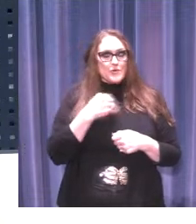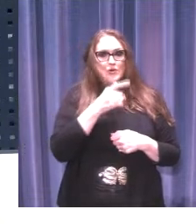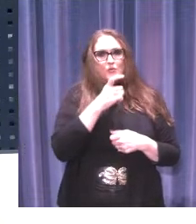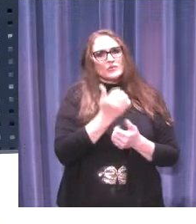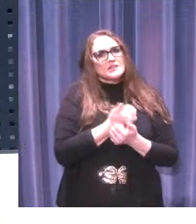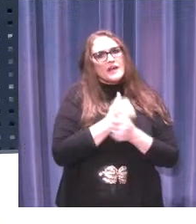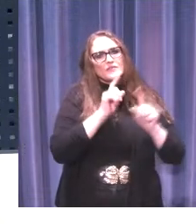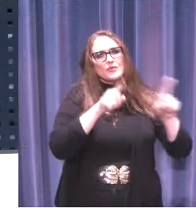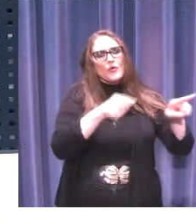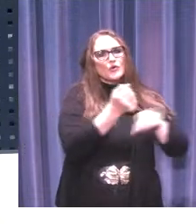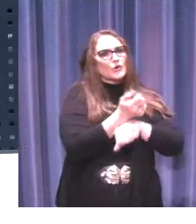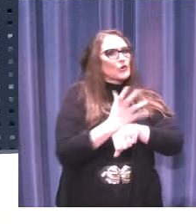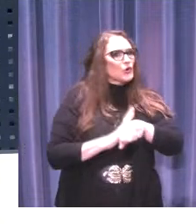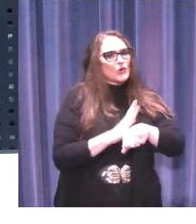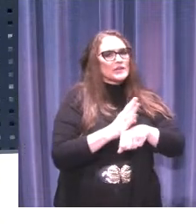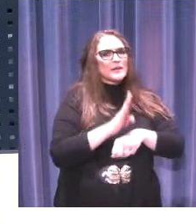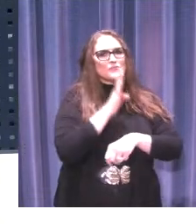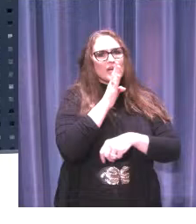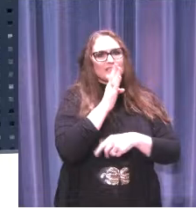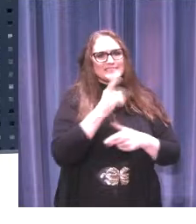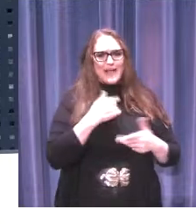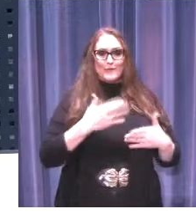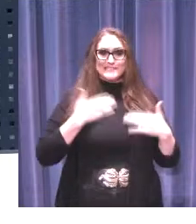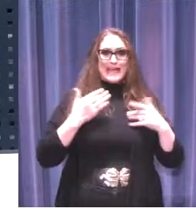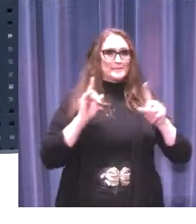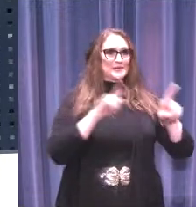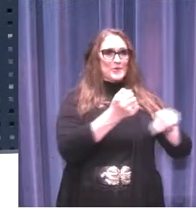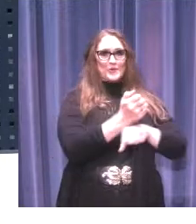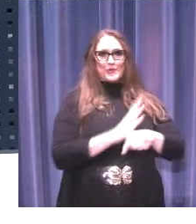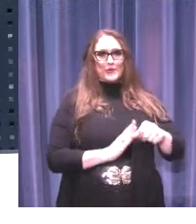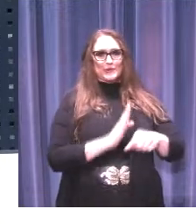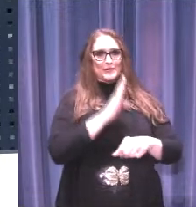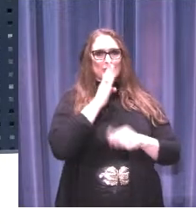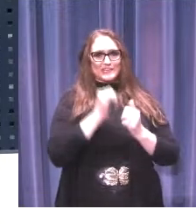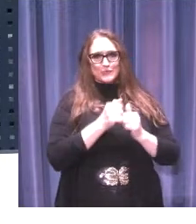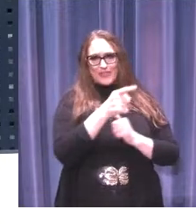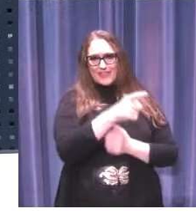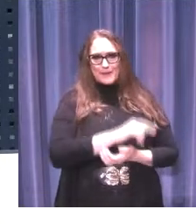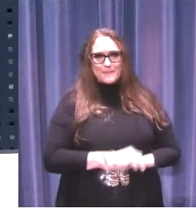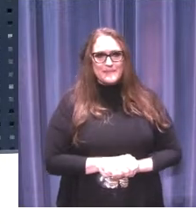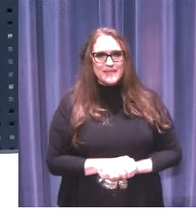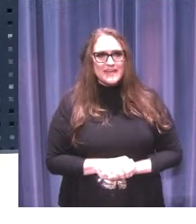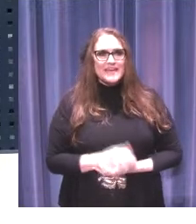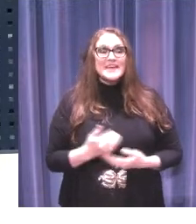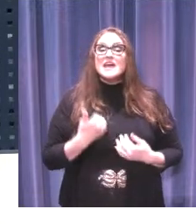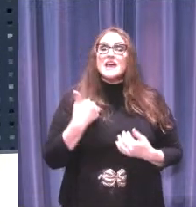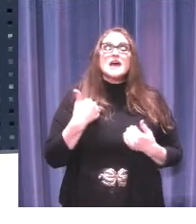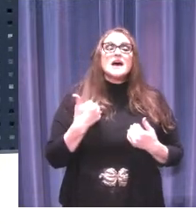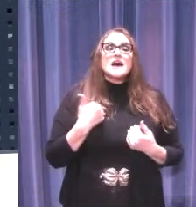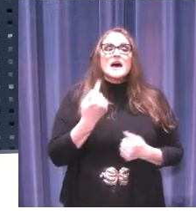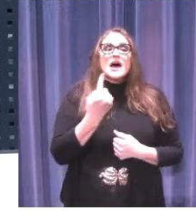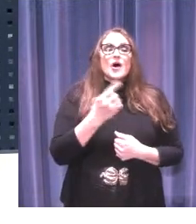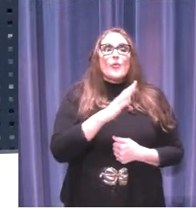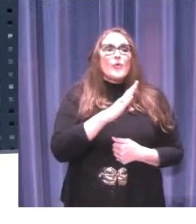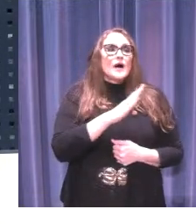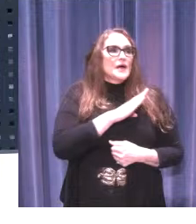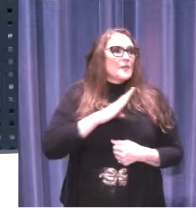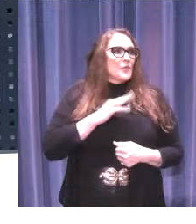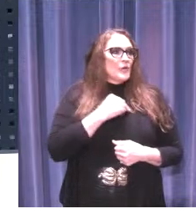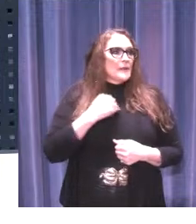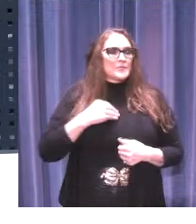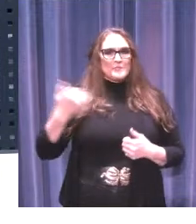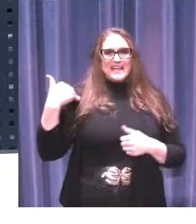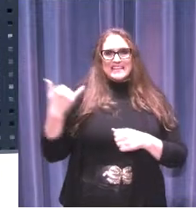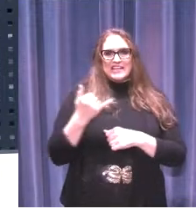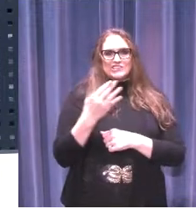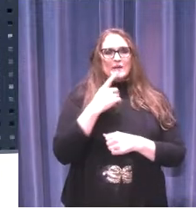loved to go to early breakfast. I was happy to go to early breakfast with him. I had one board member in my last job